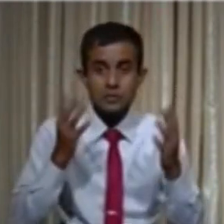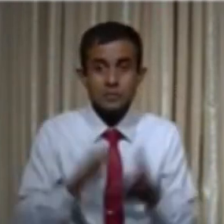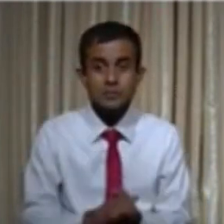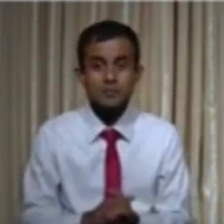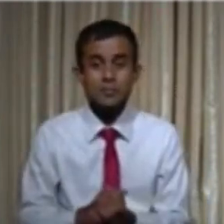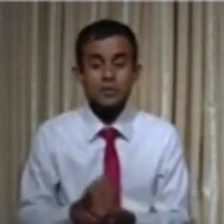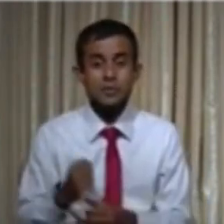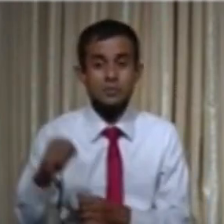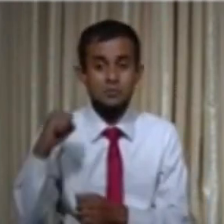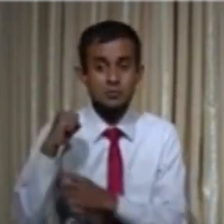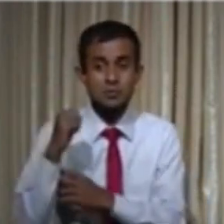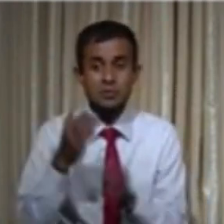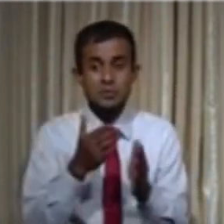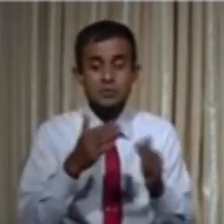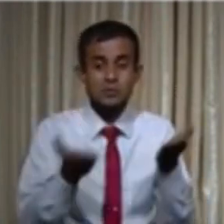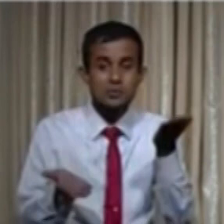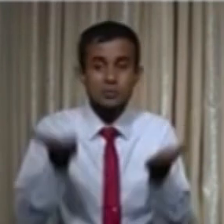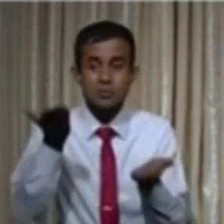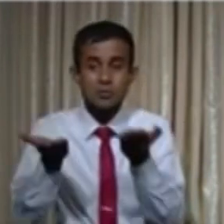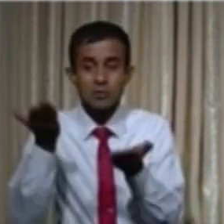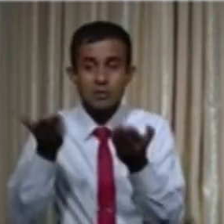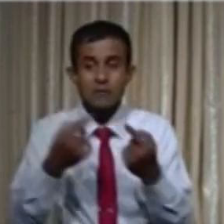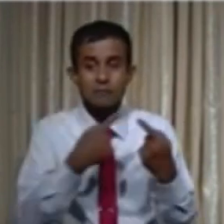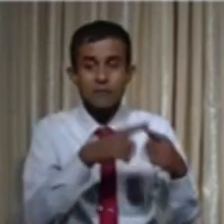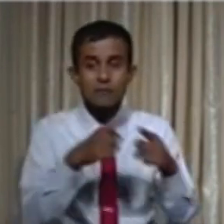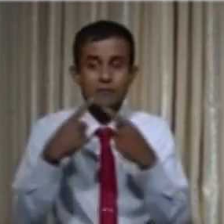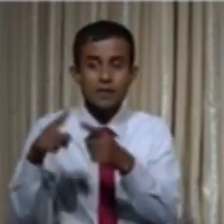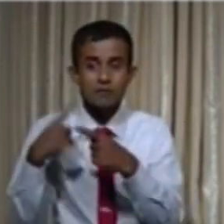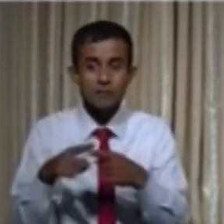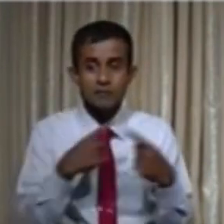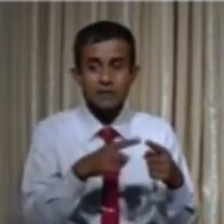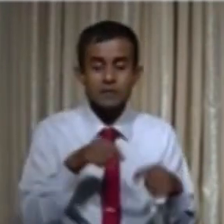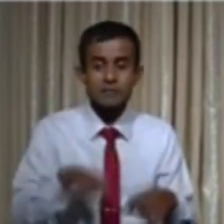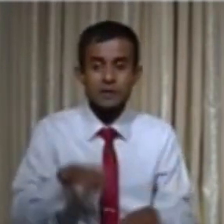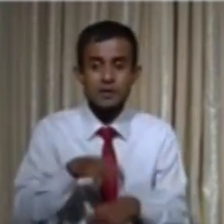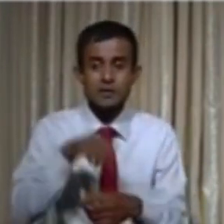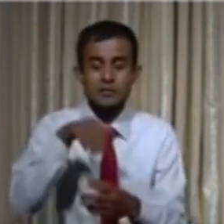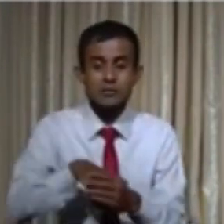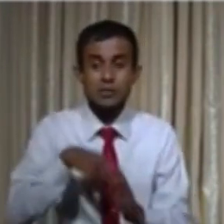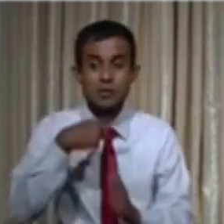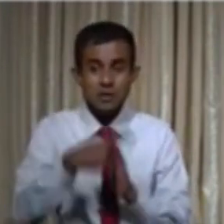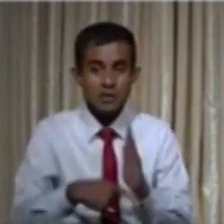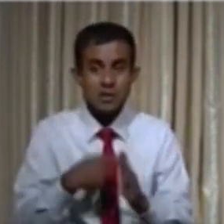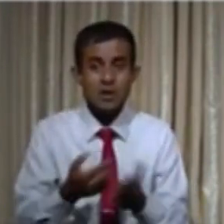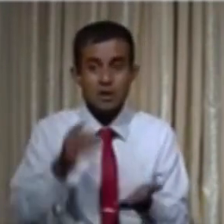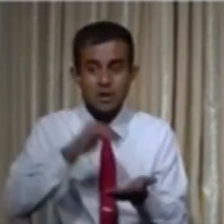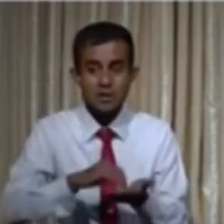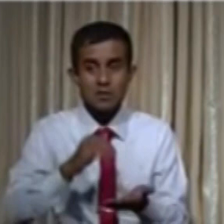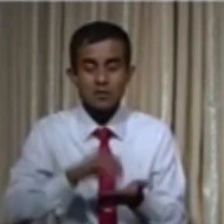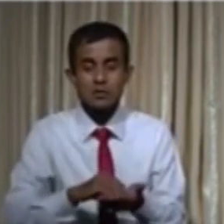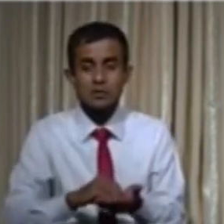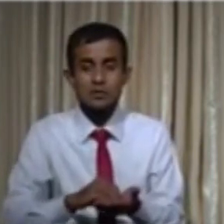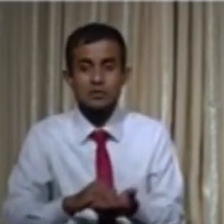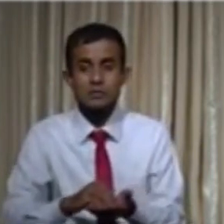and where there are contestations now, Sri Lanka again finds itself in a situation to pursue this